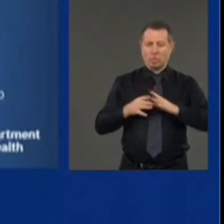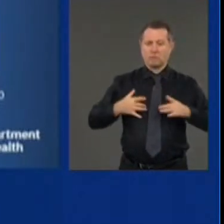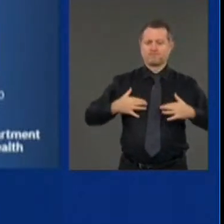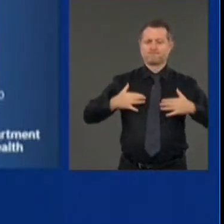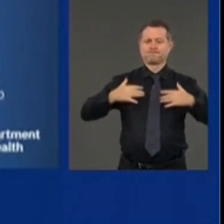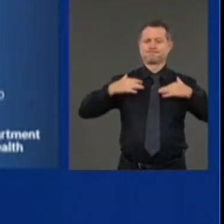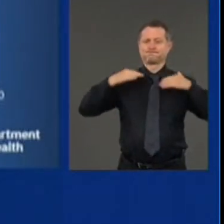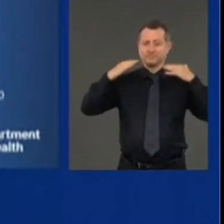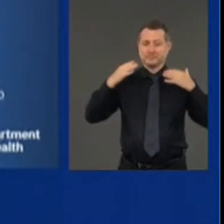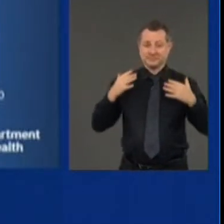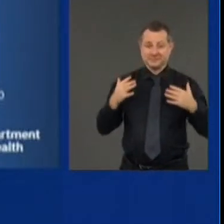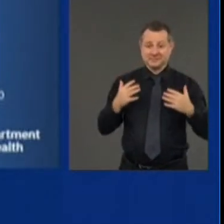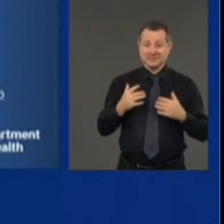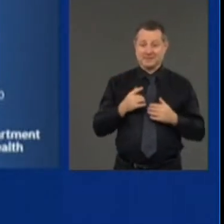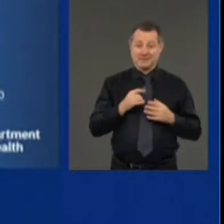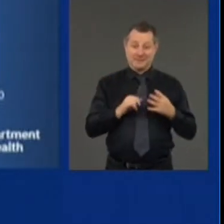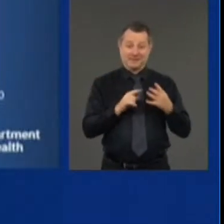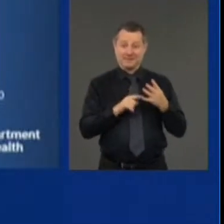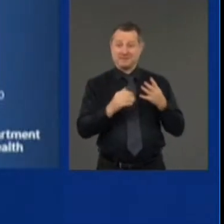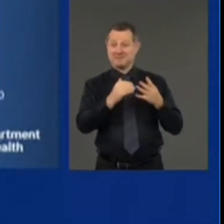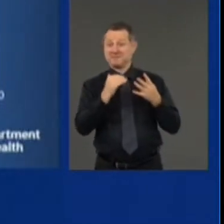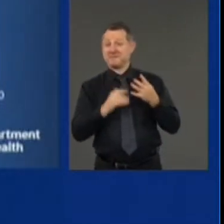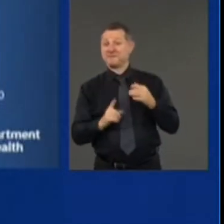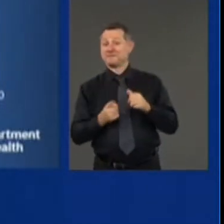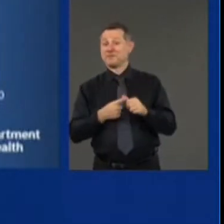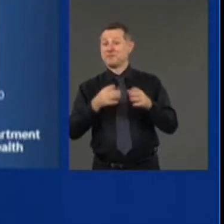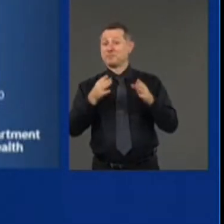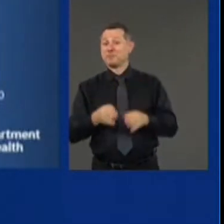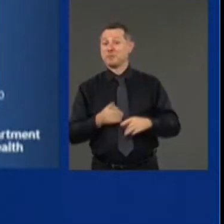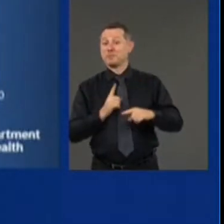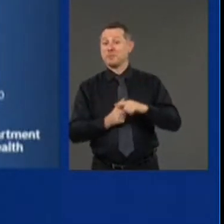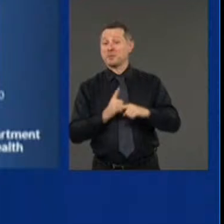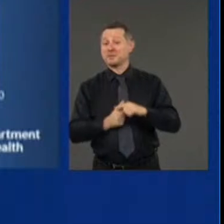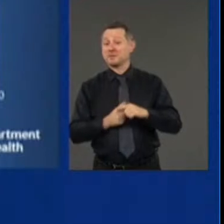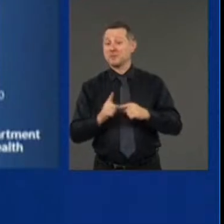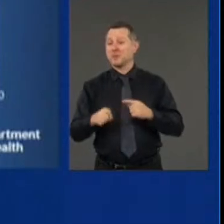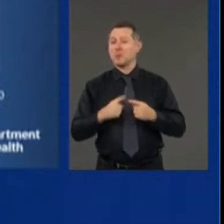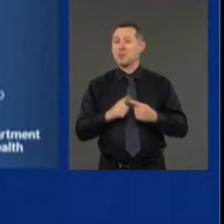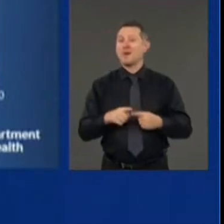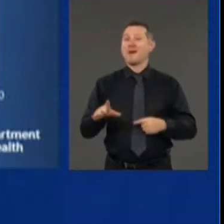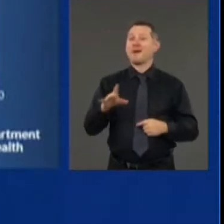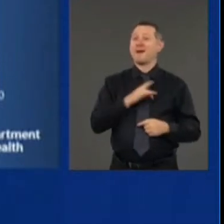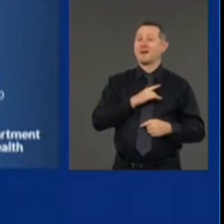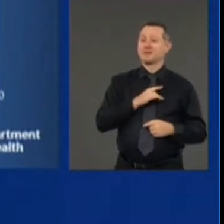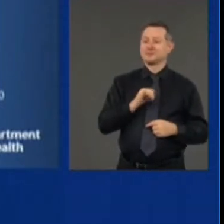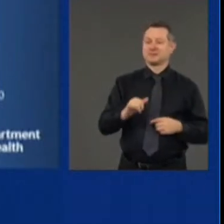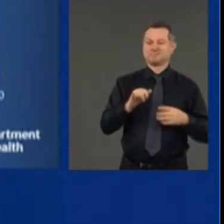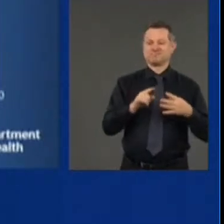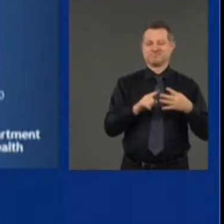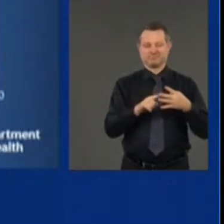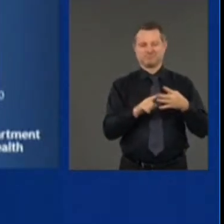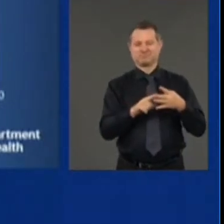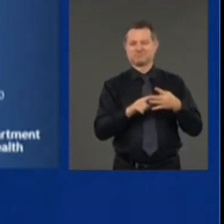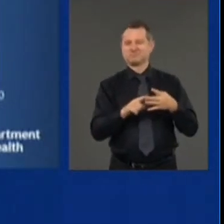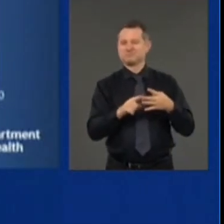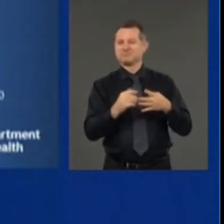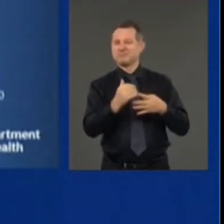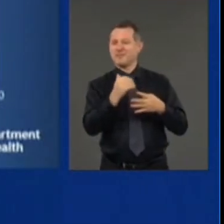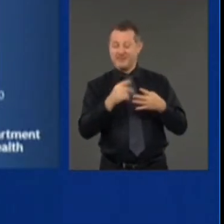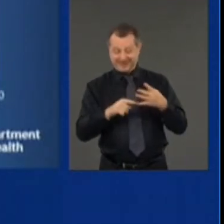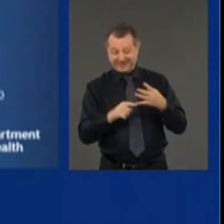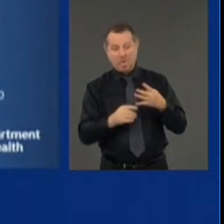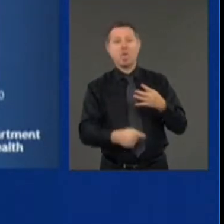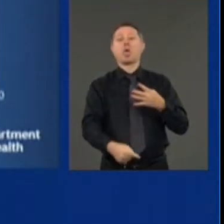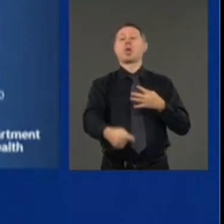back to mid-February when the exposures likely occurred. So is that possible? Well, just last week, Mount